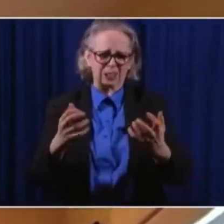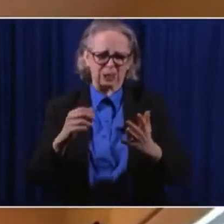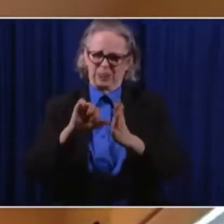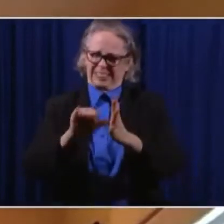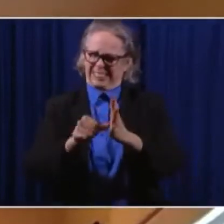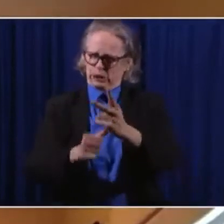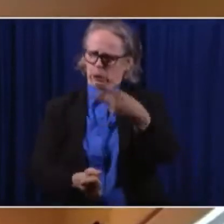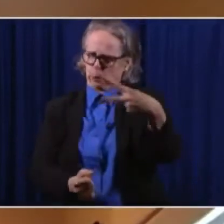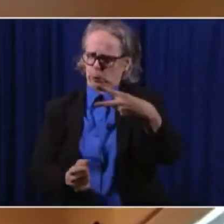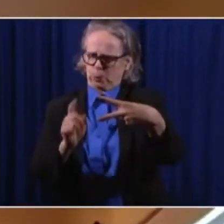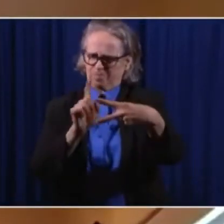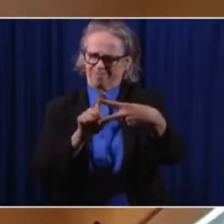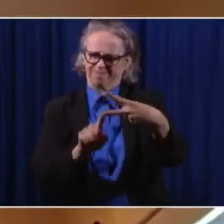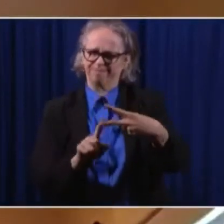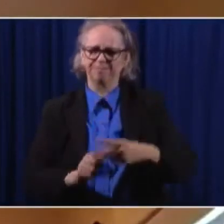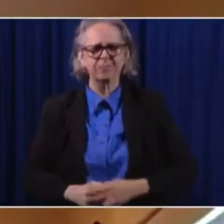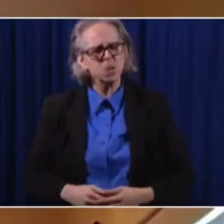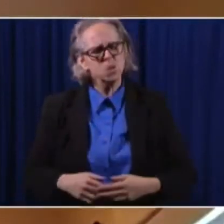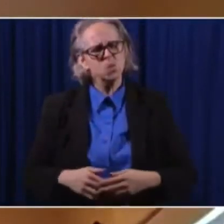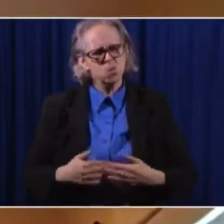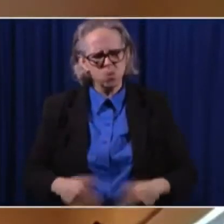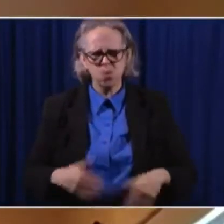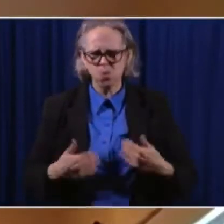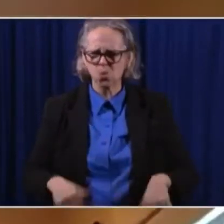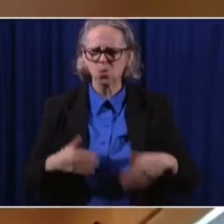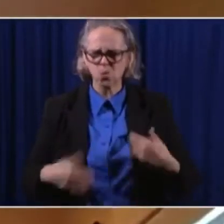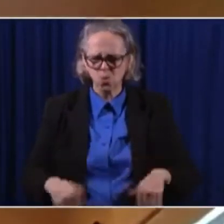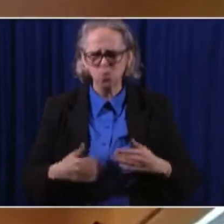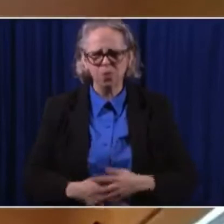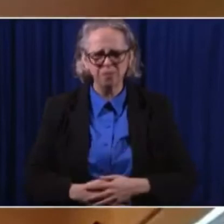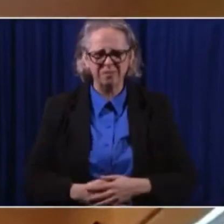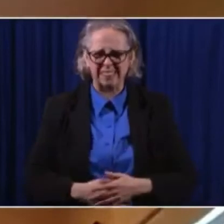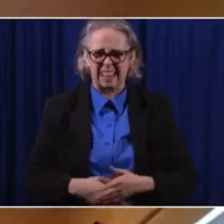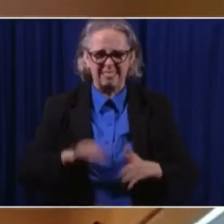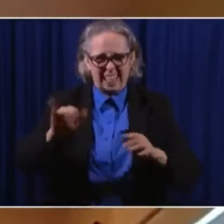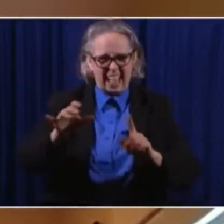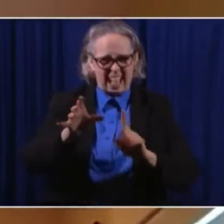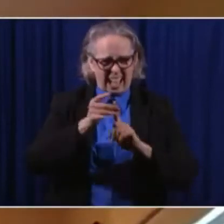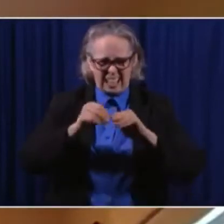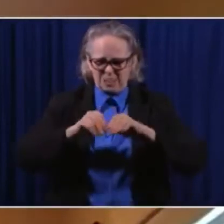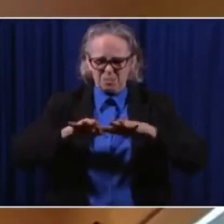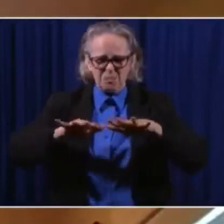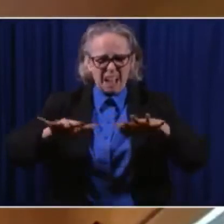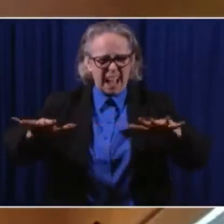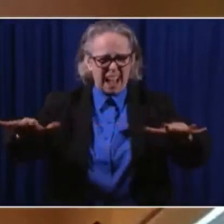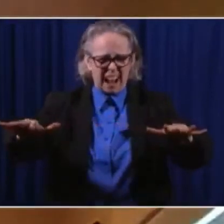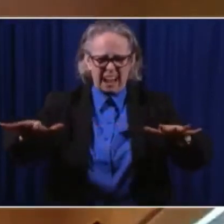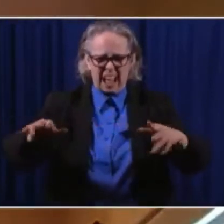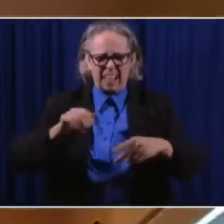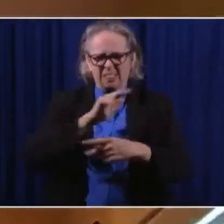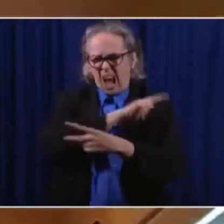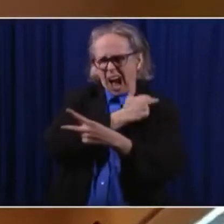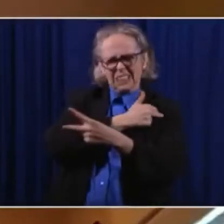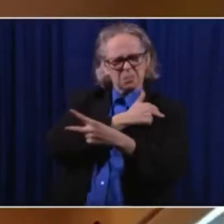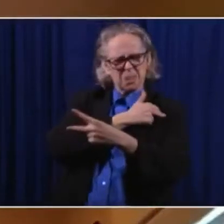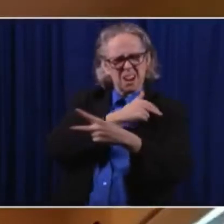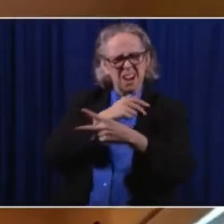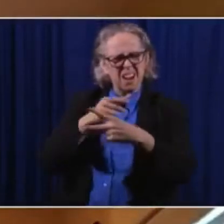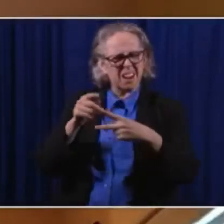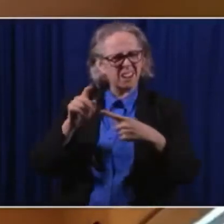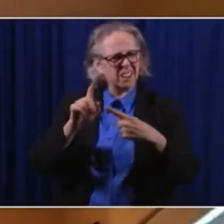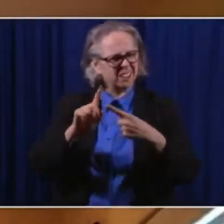COVID-19 and how our hospitals are handling all of this. First, let's turn to the science. At the beginning